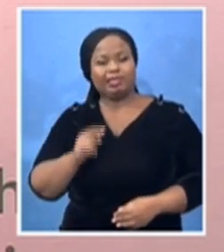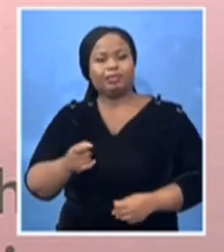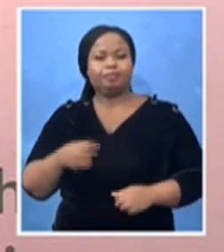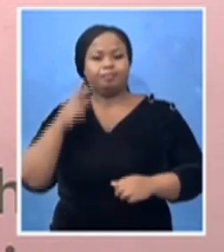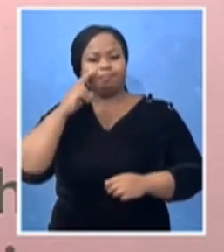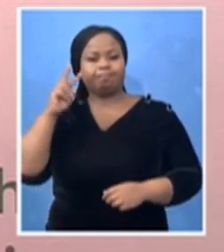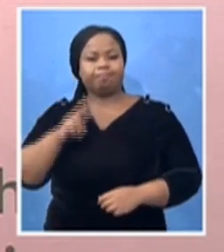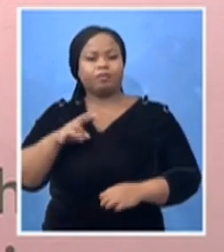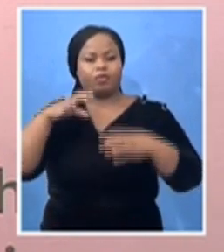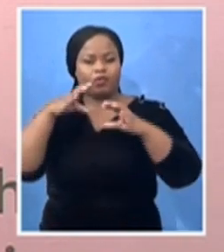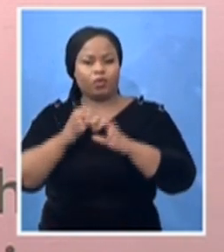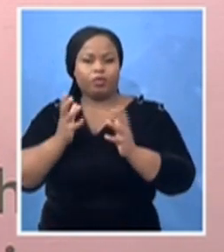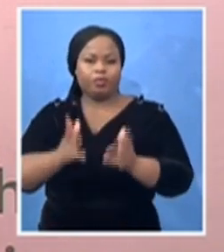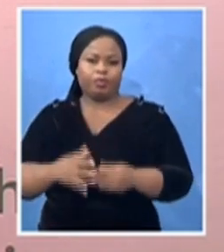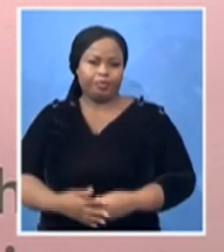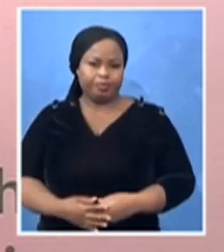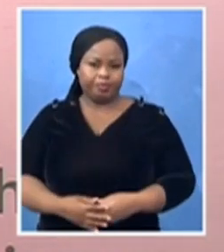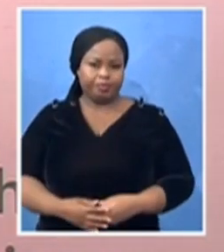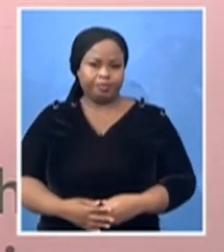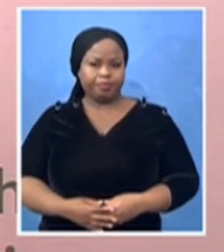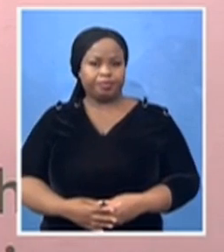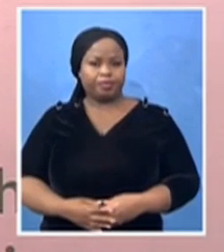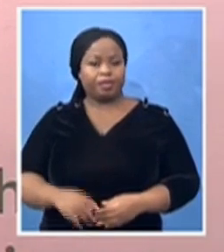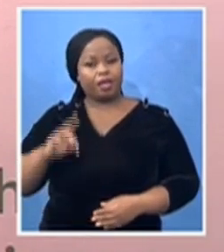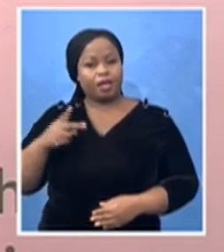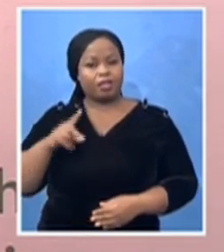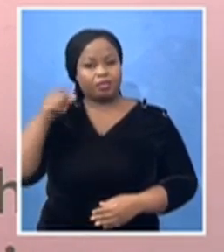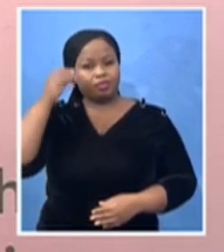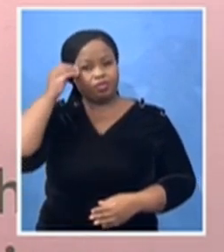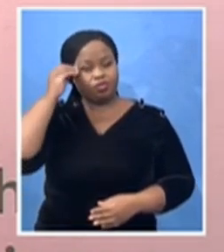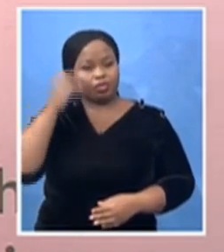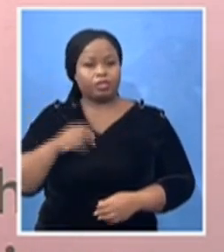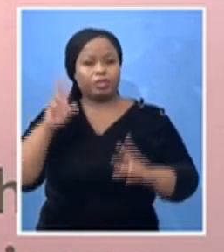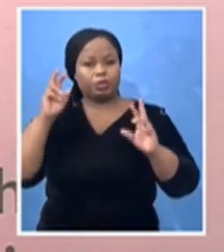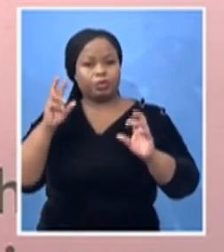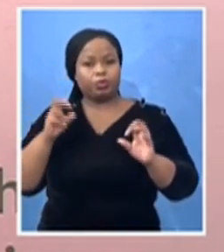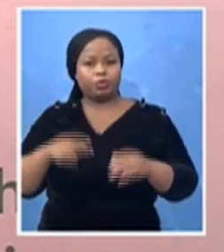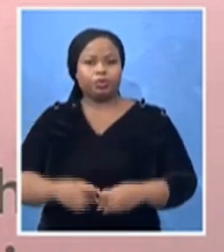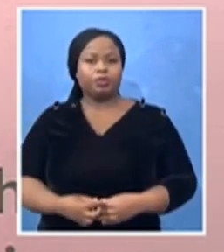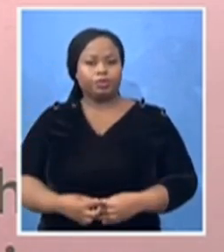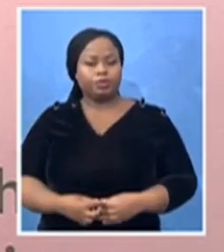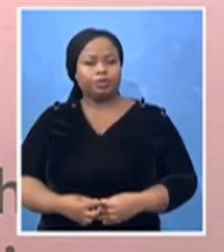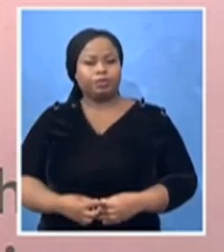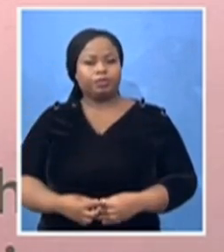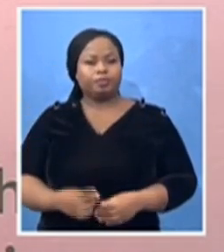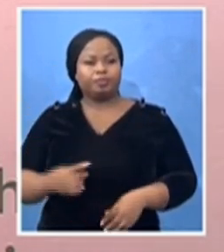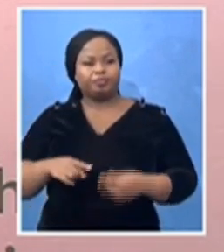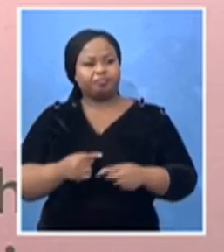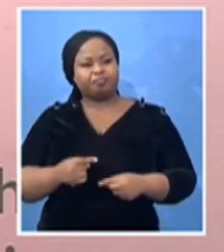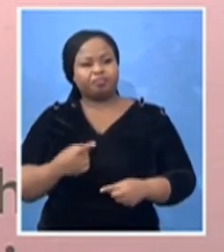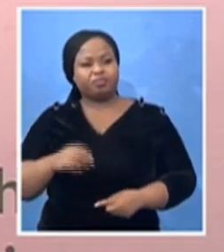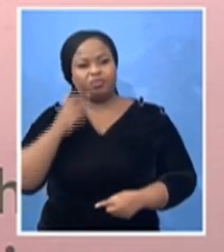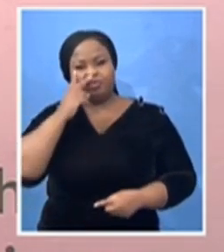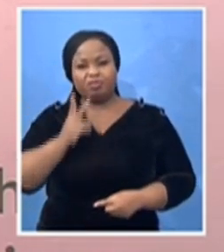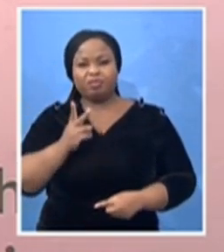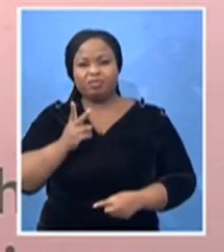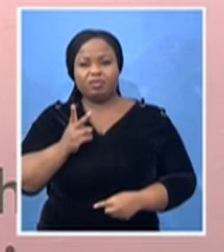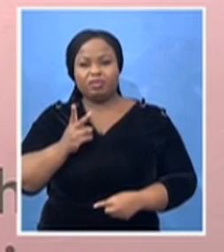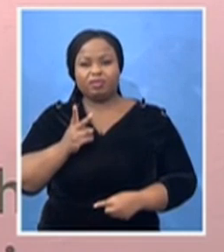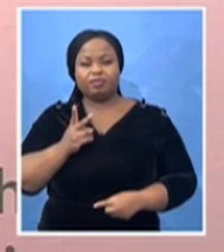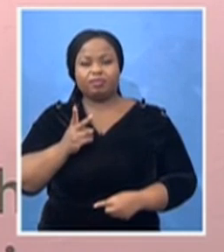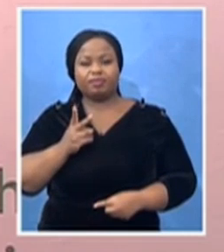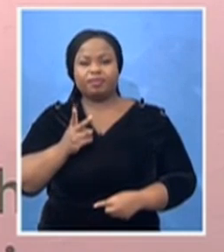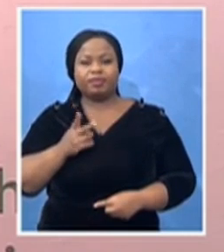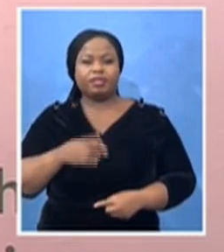Interesting issues have been raised in terms of what is seen to be helpful. In particular, the question of the use